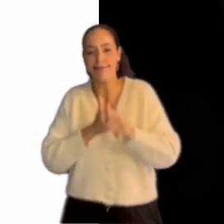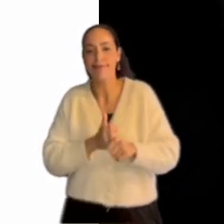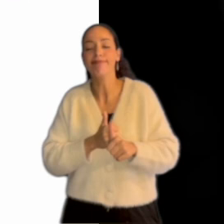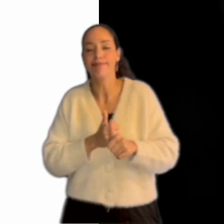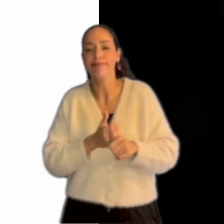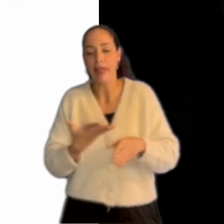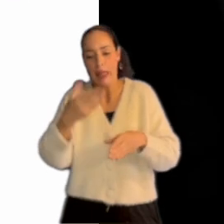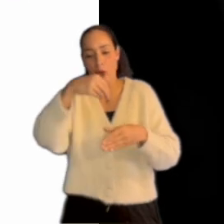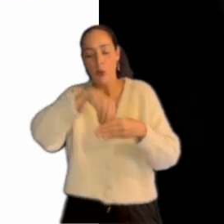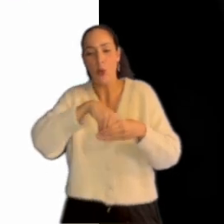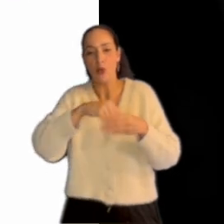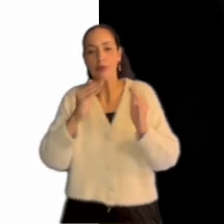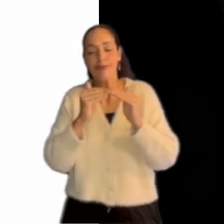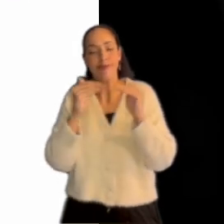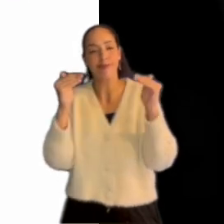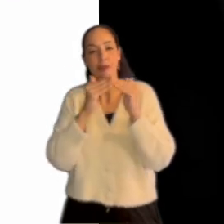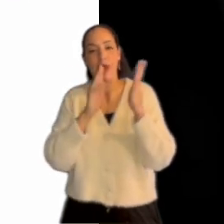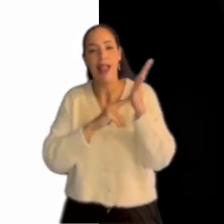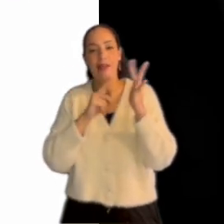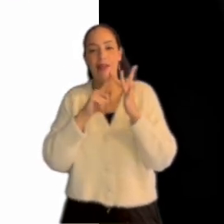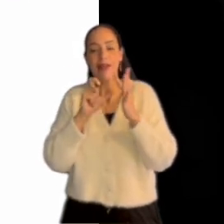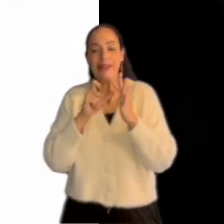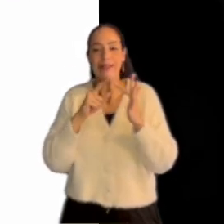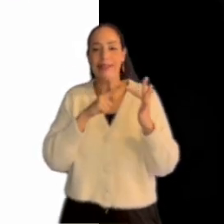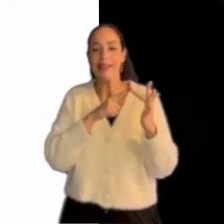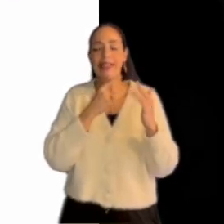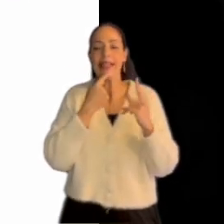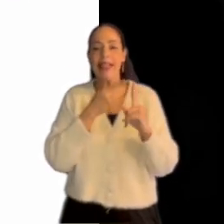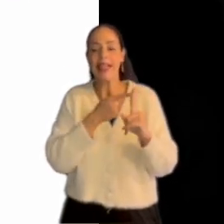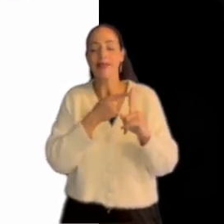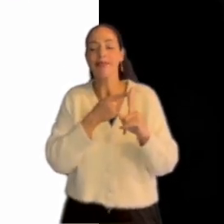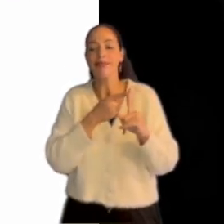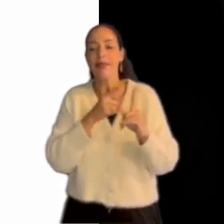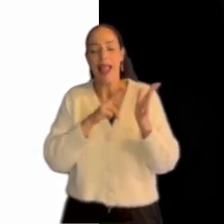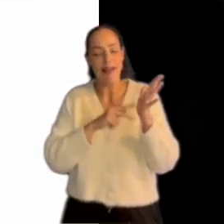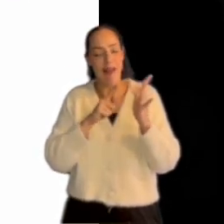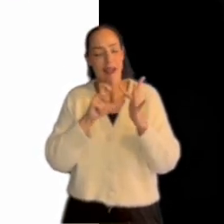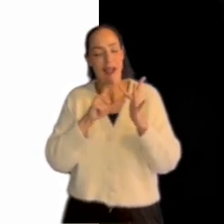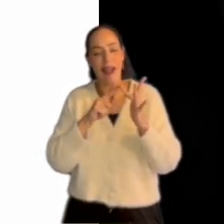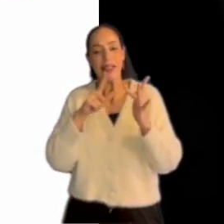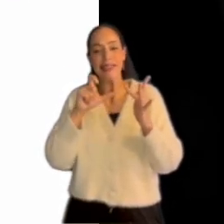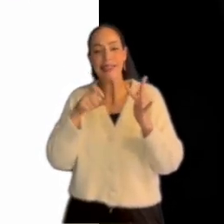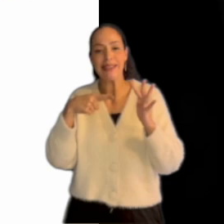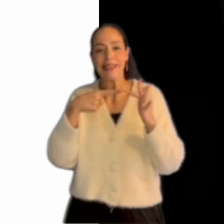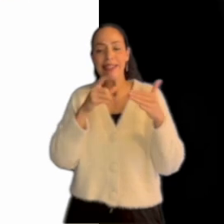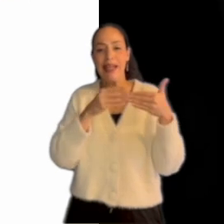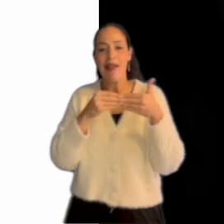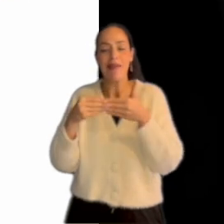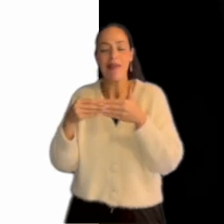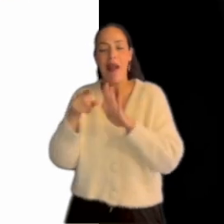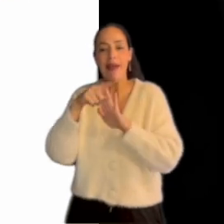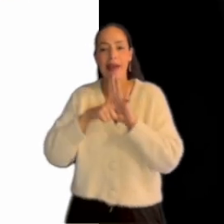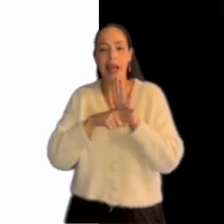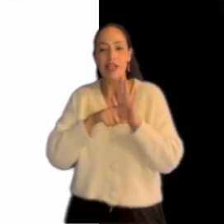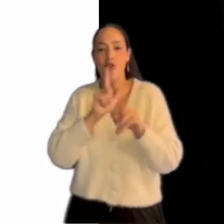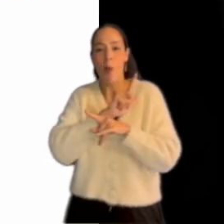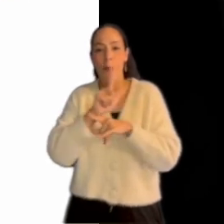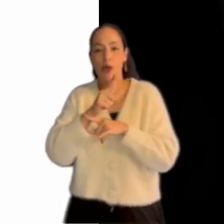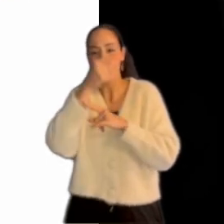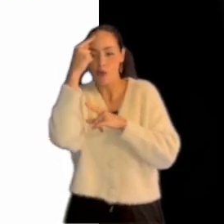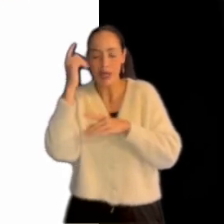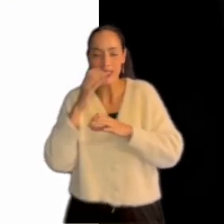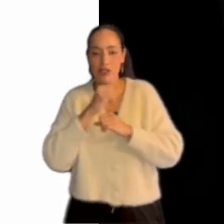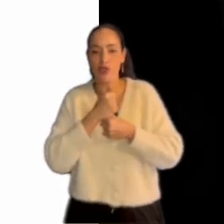for post-traumatic stress and underpinned by the principles of trauma-informed practice. This model was initially developed in response